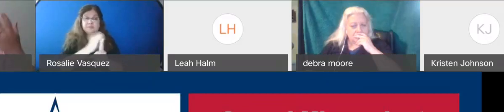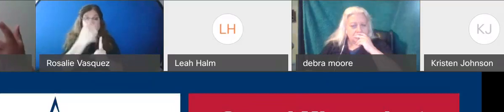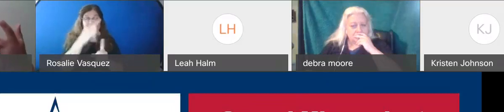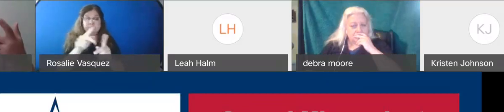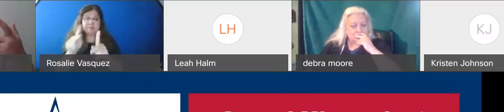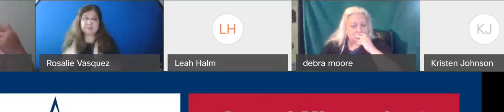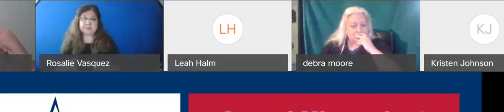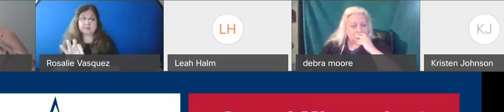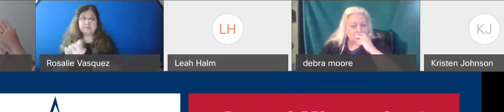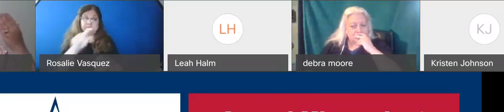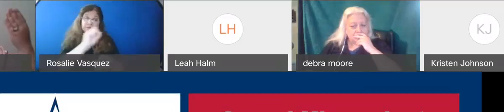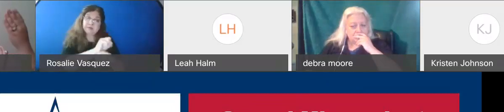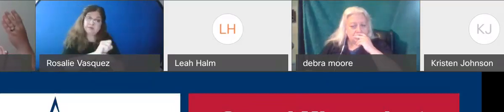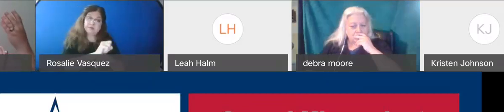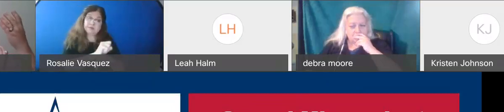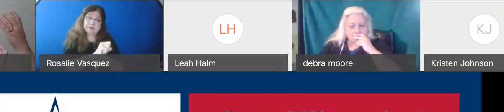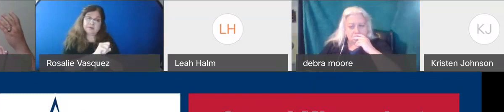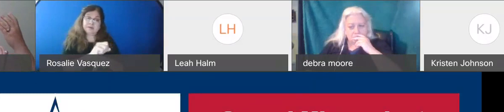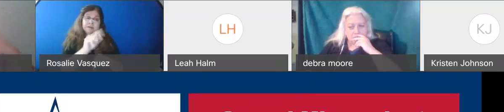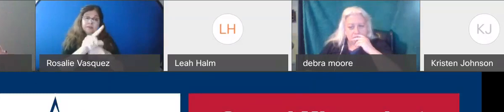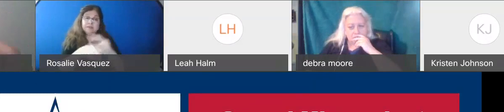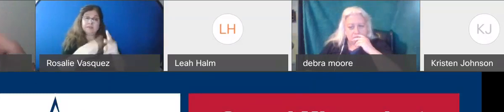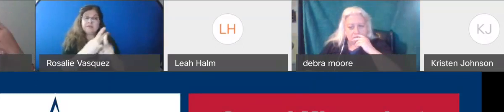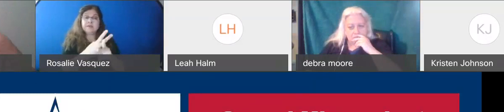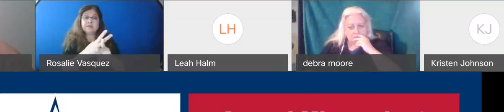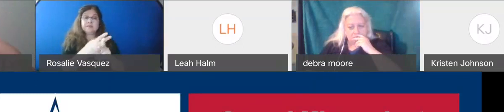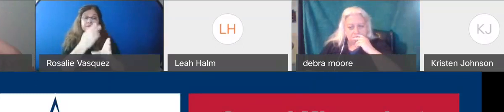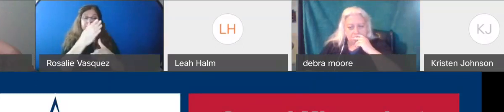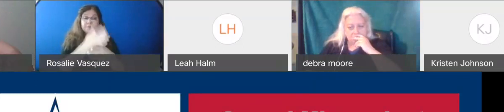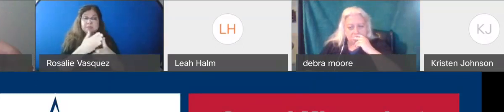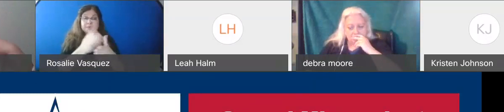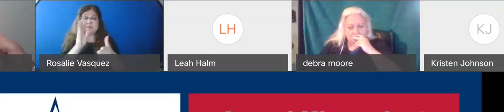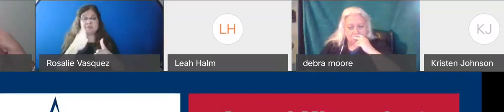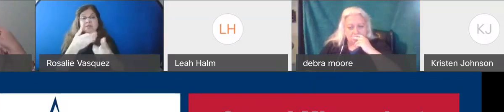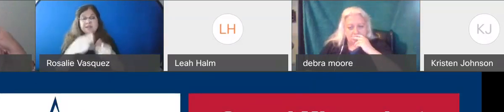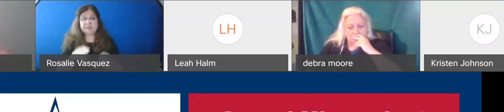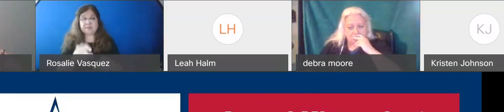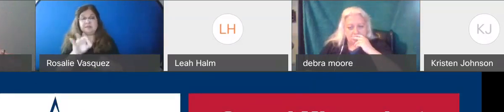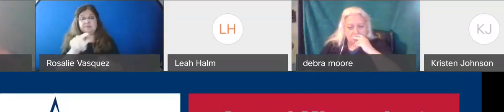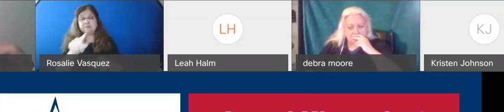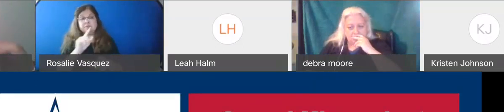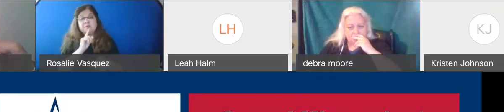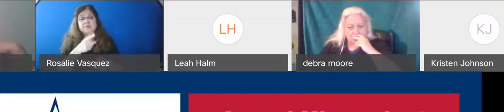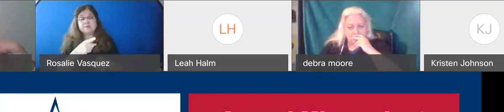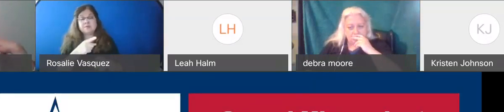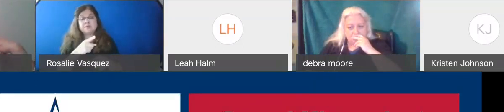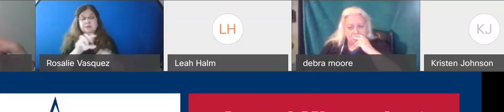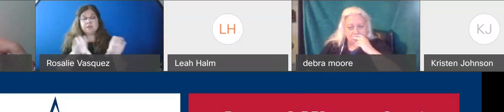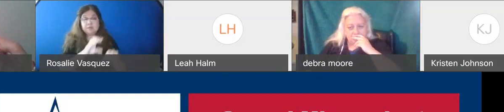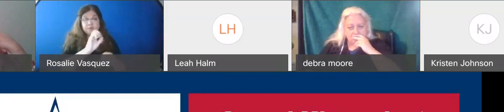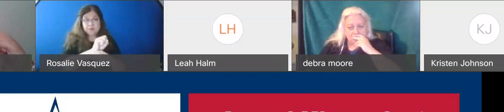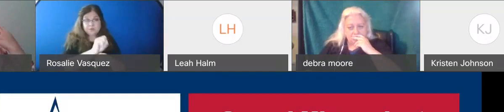you are at work, this is the type of harassment you will get if you are doing your job